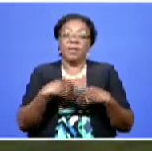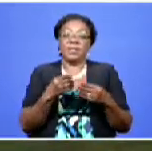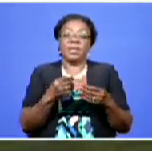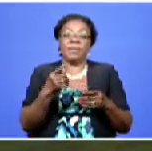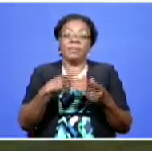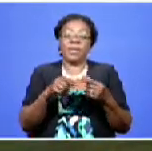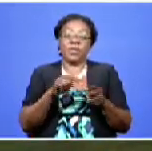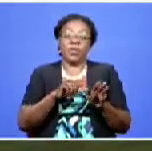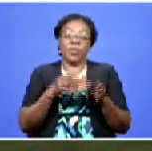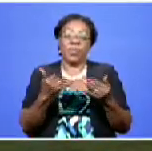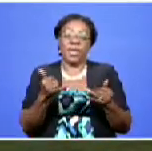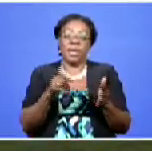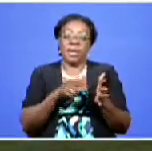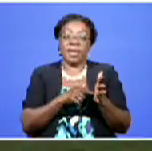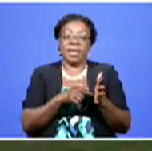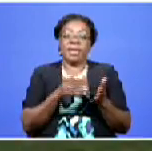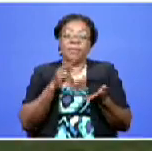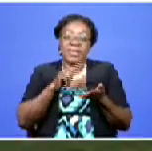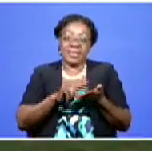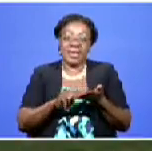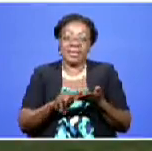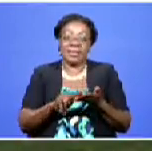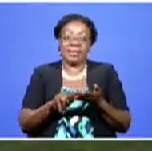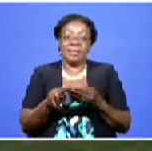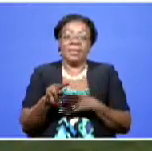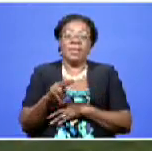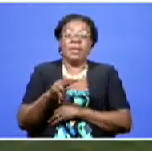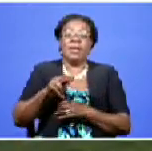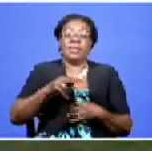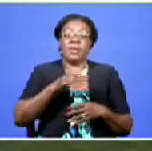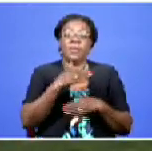you? It was nice. I definitely